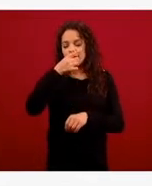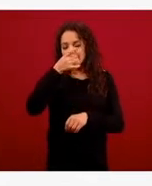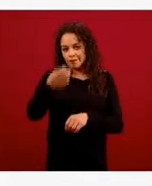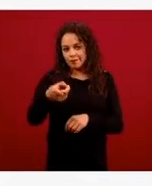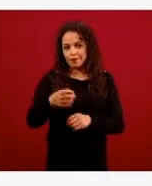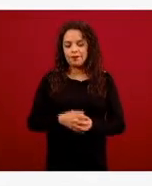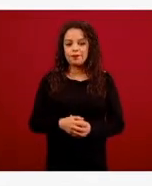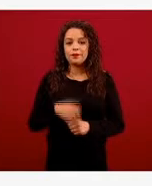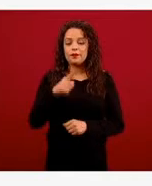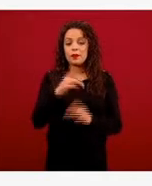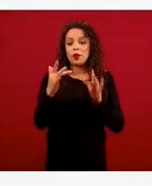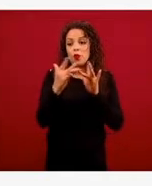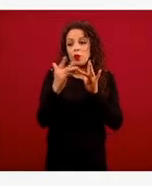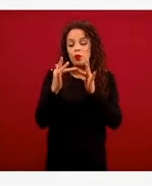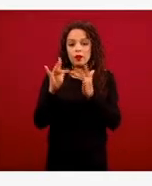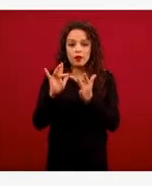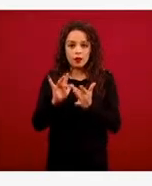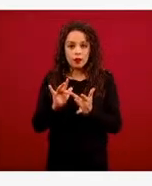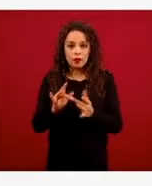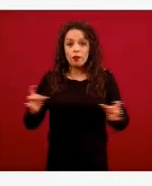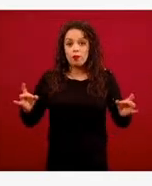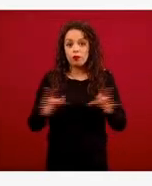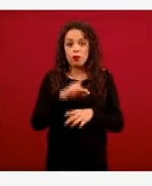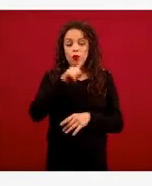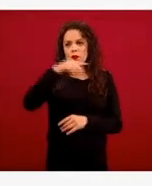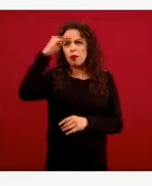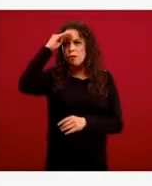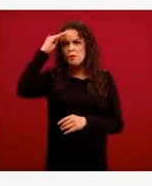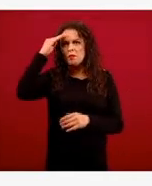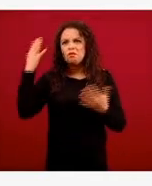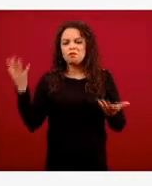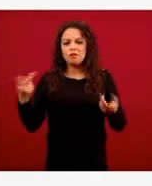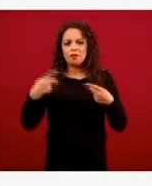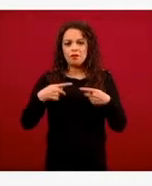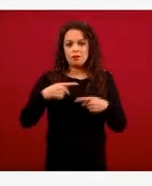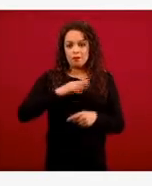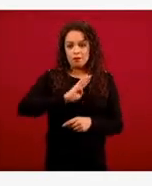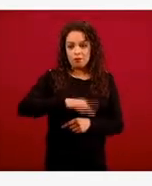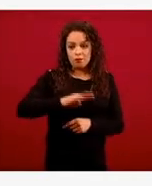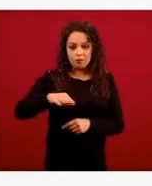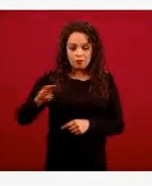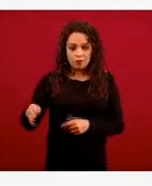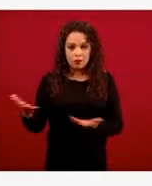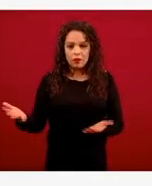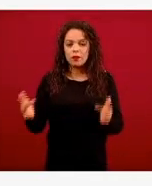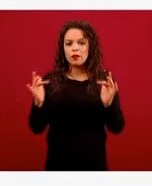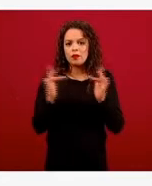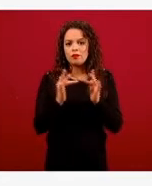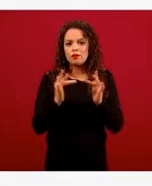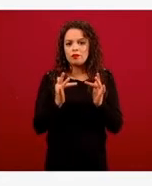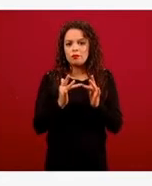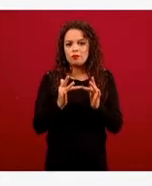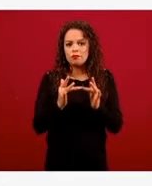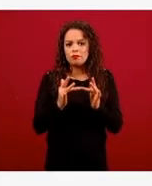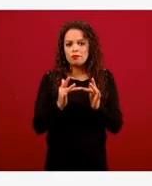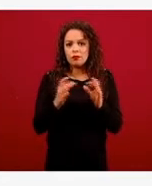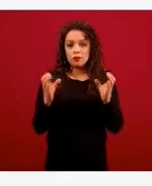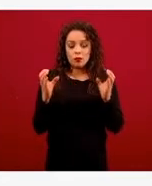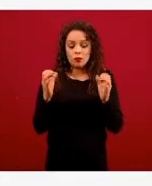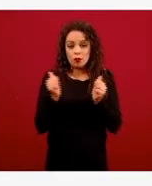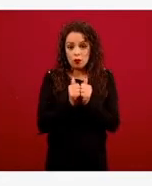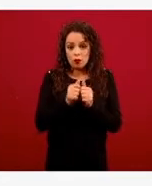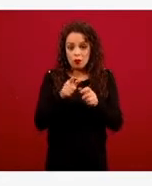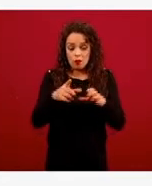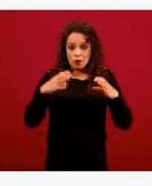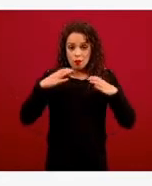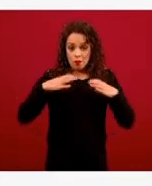be through contact. So this contact can happen